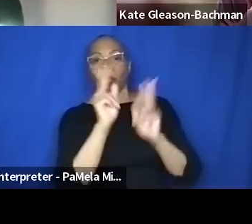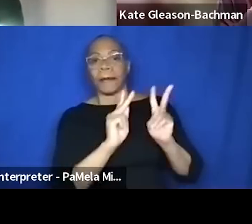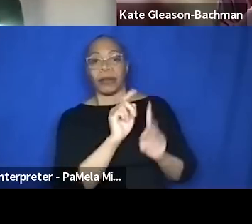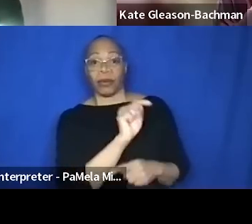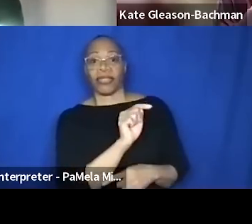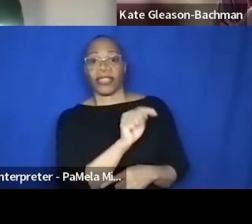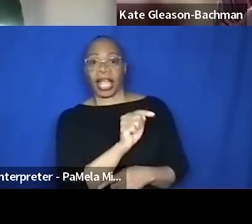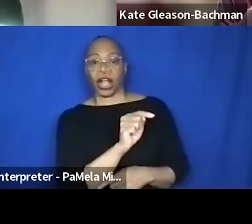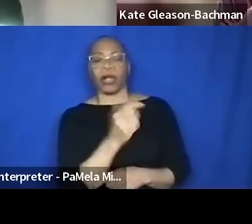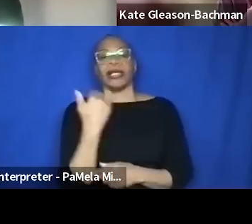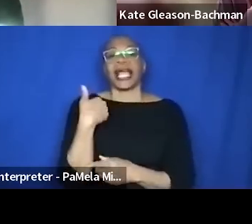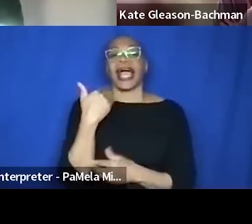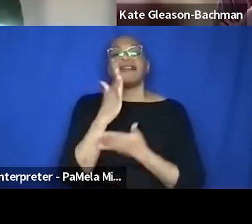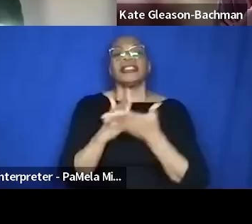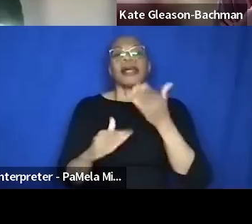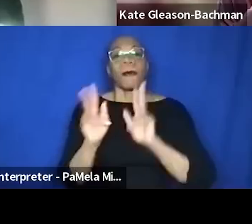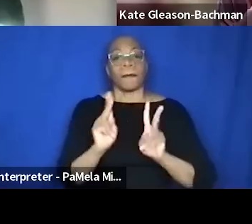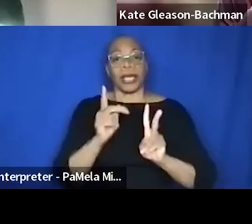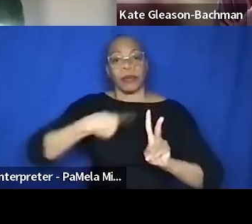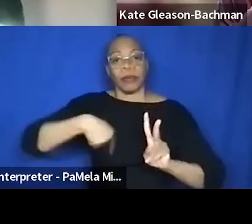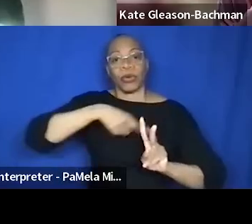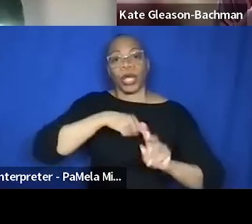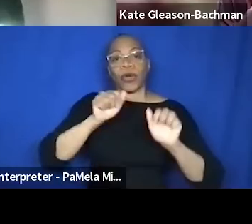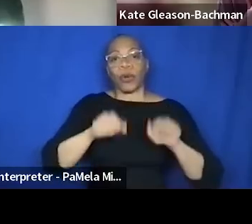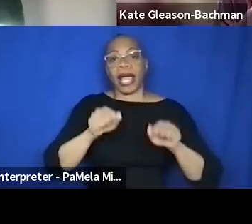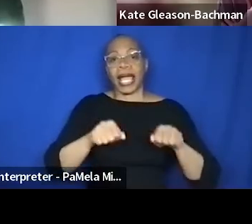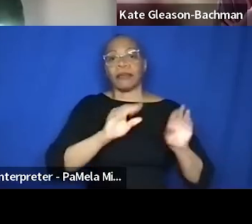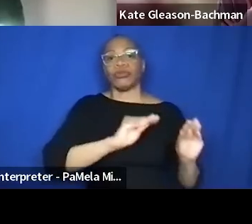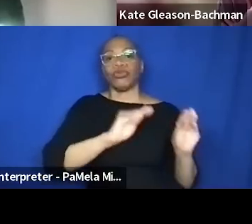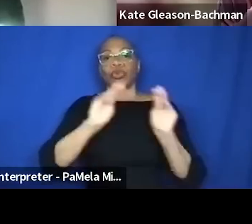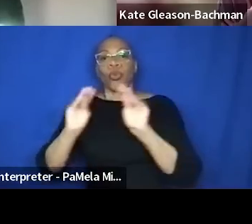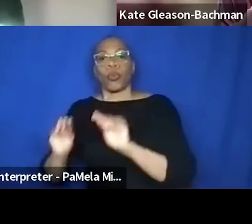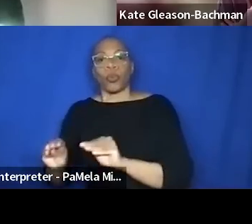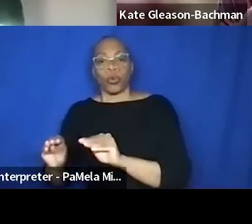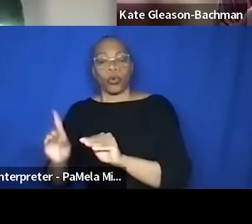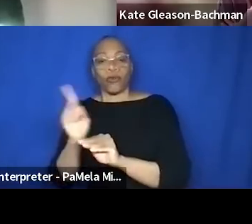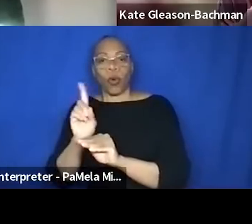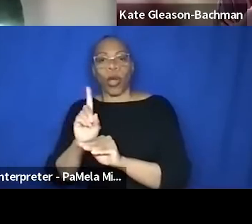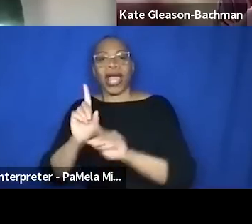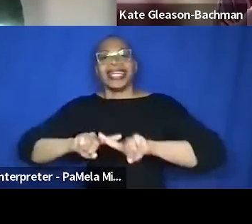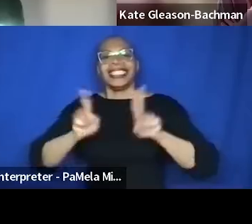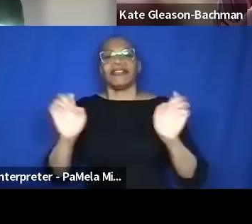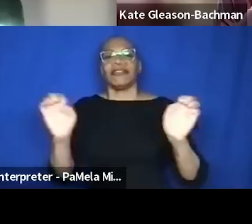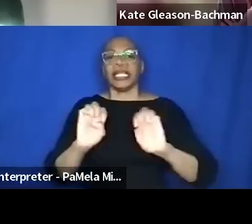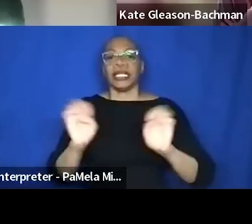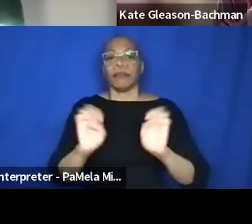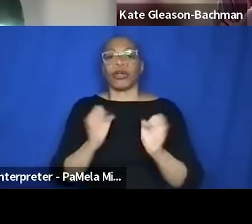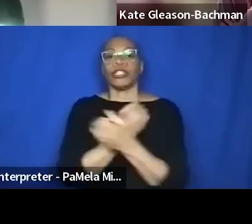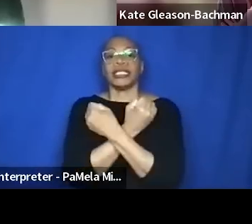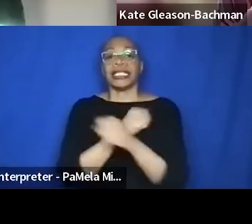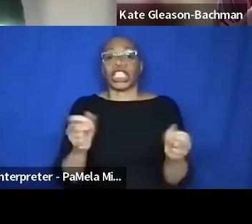are some folks that we were able to move towards different emergency shelter